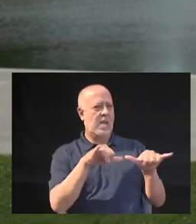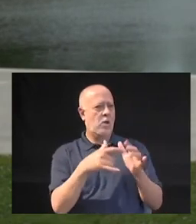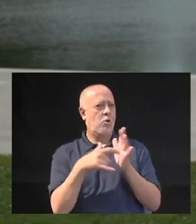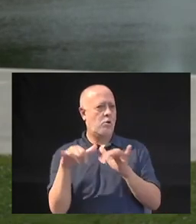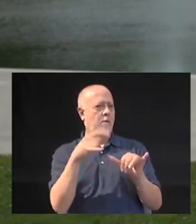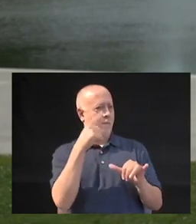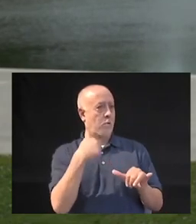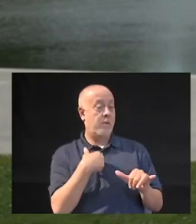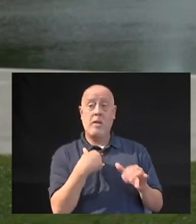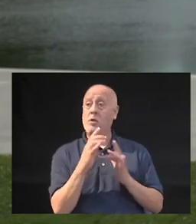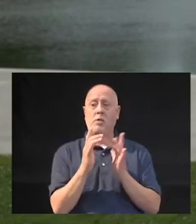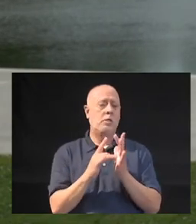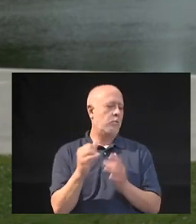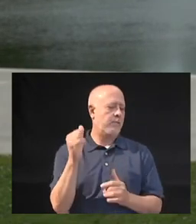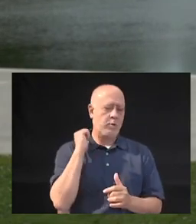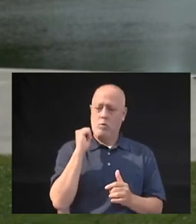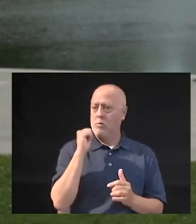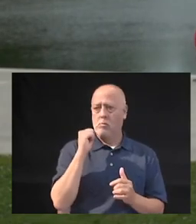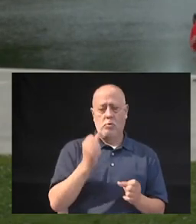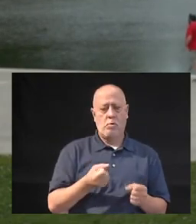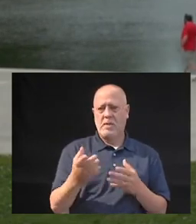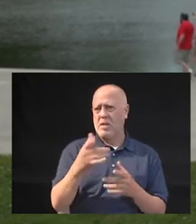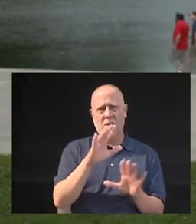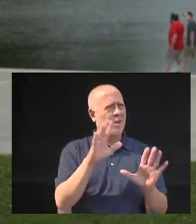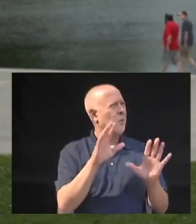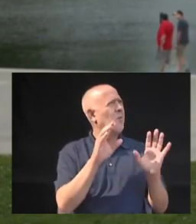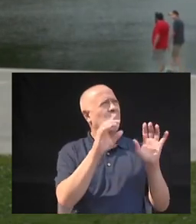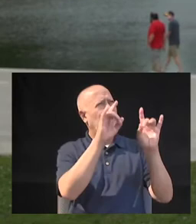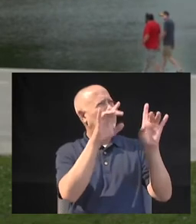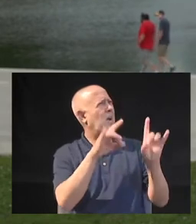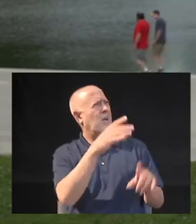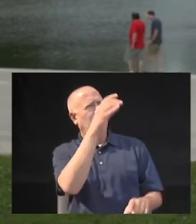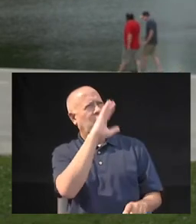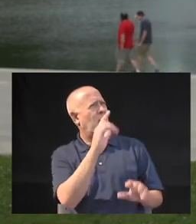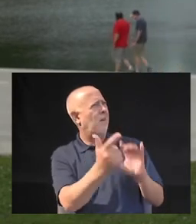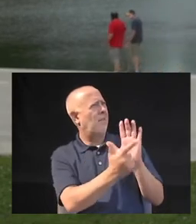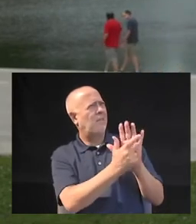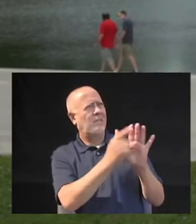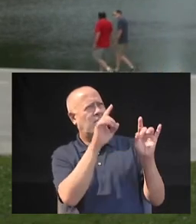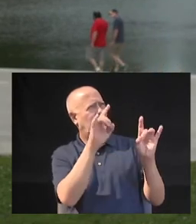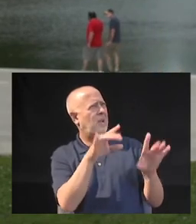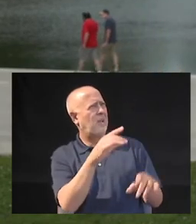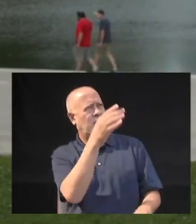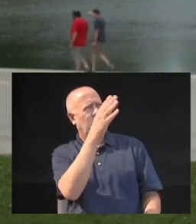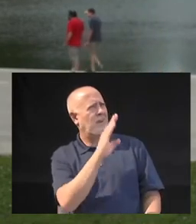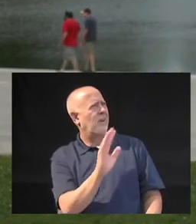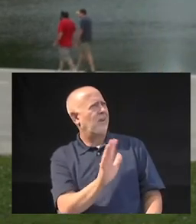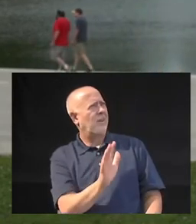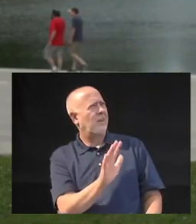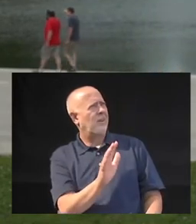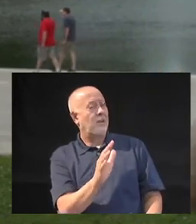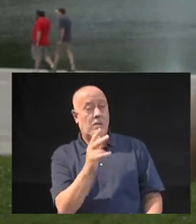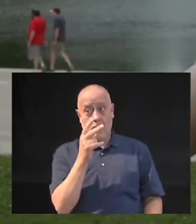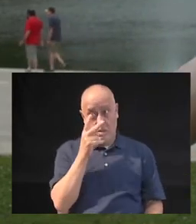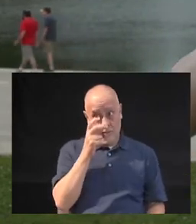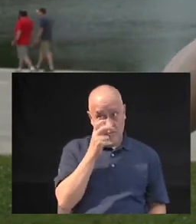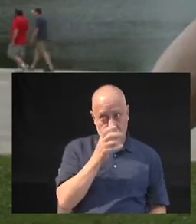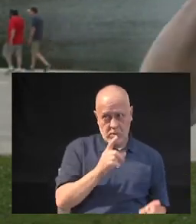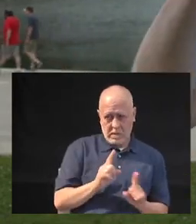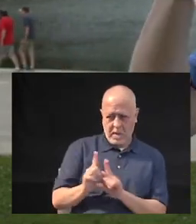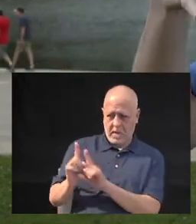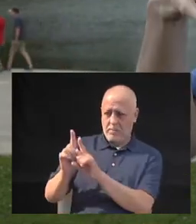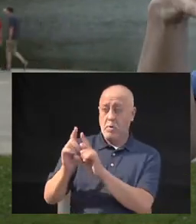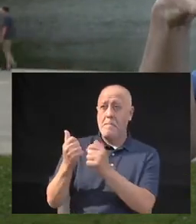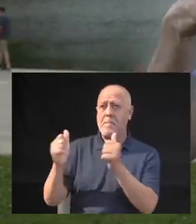And Jesus refuses to throw himself off. He says, you don't put God to the test. Very quickly, the evil one takes him up to a